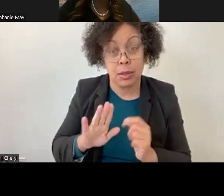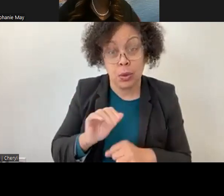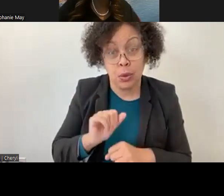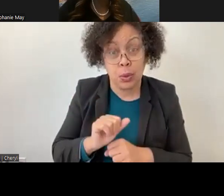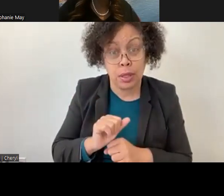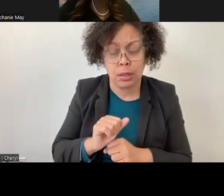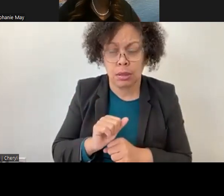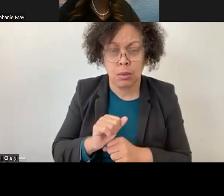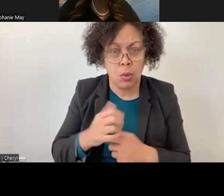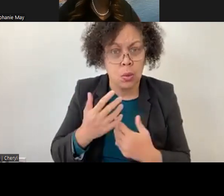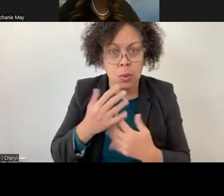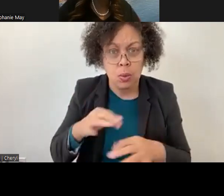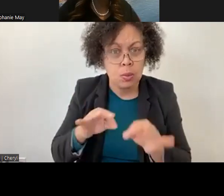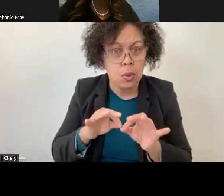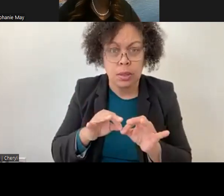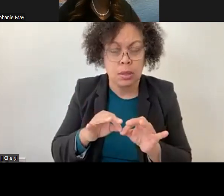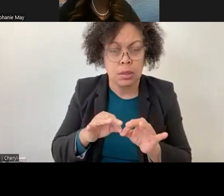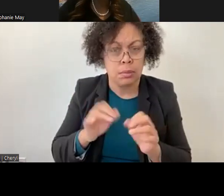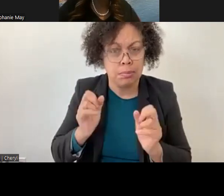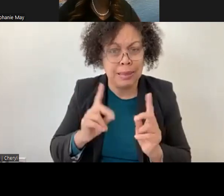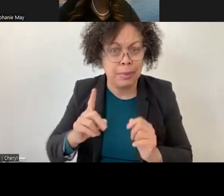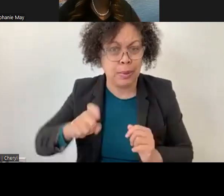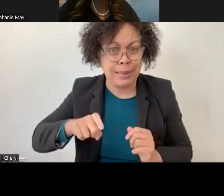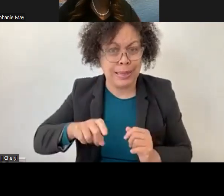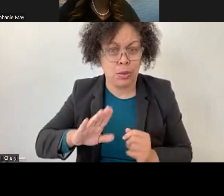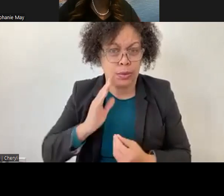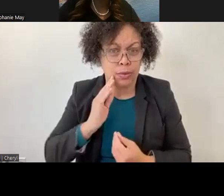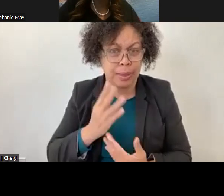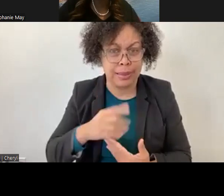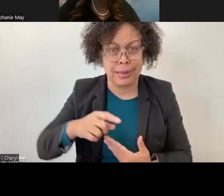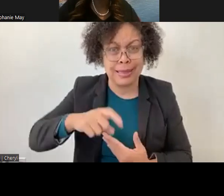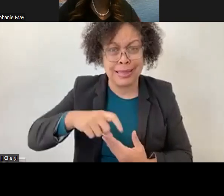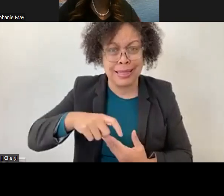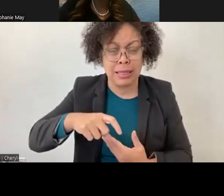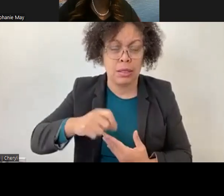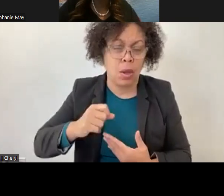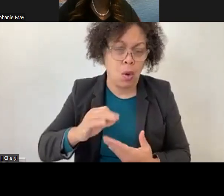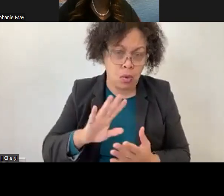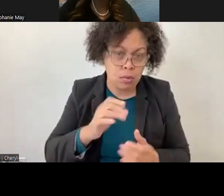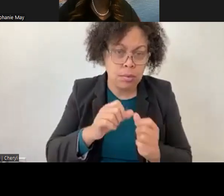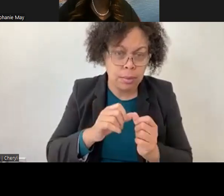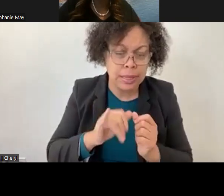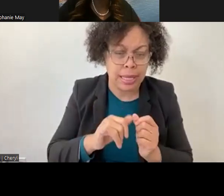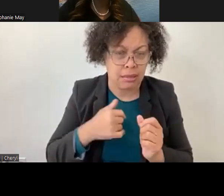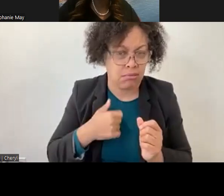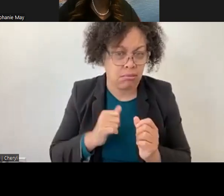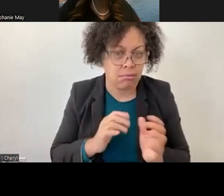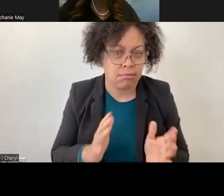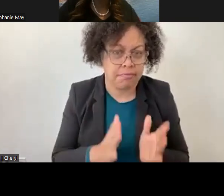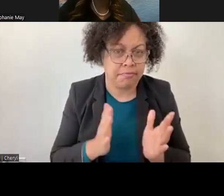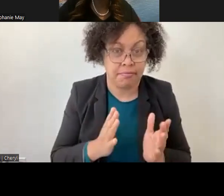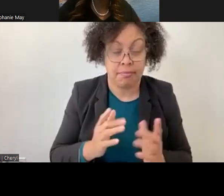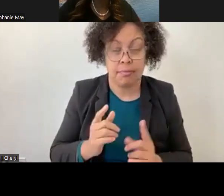much value to people who need it, that I just want you to reflect on that sort of, particularly because